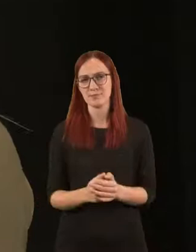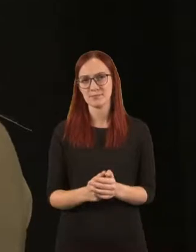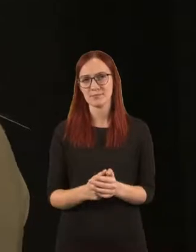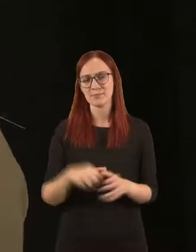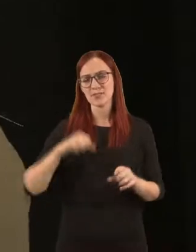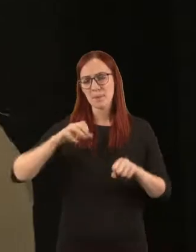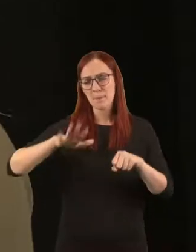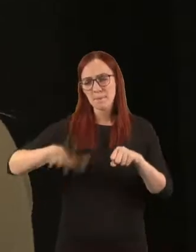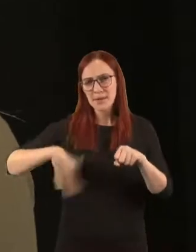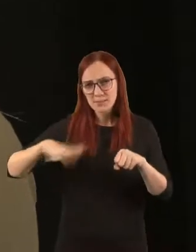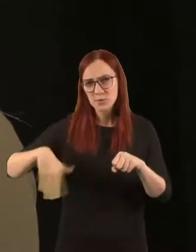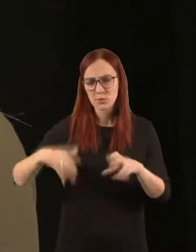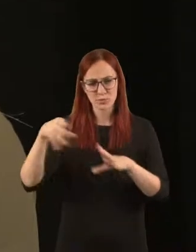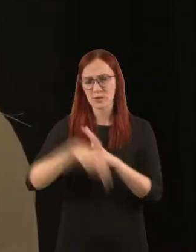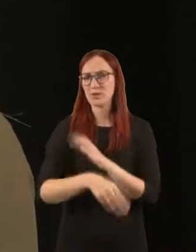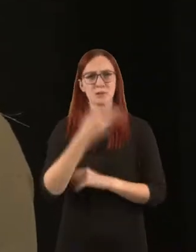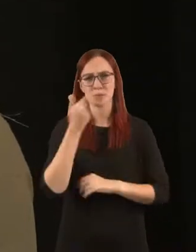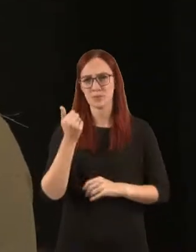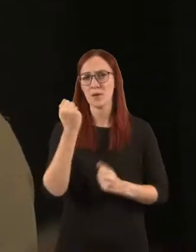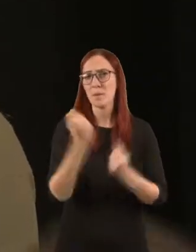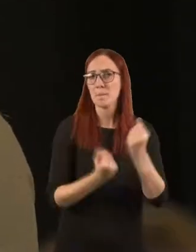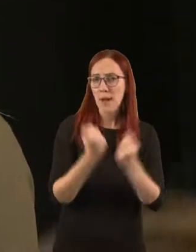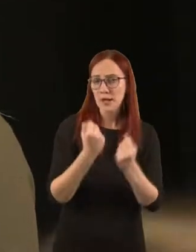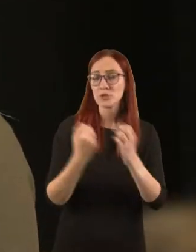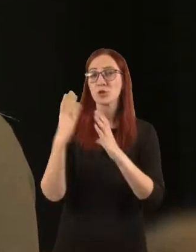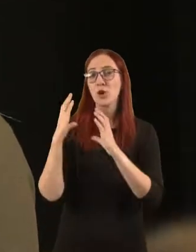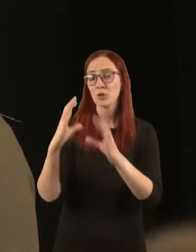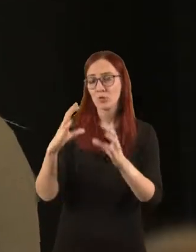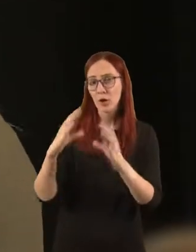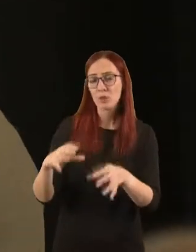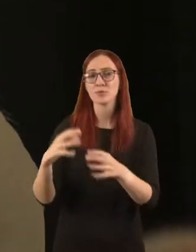the car fleet is 250,000